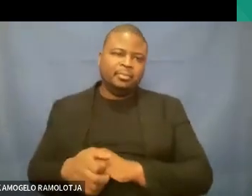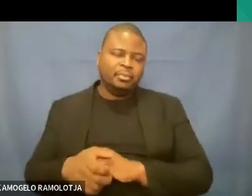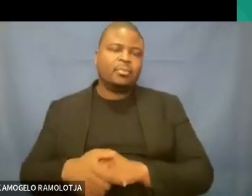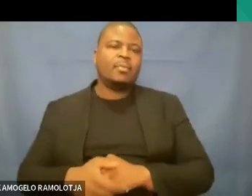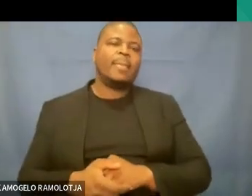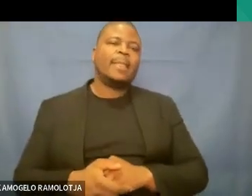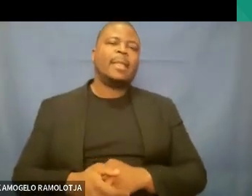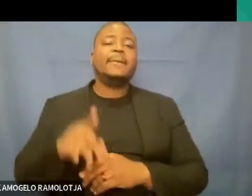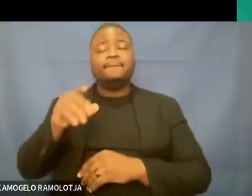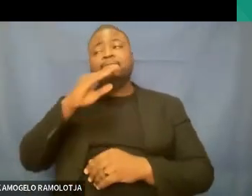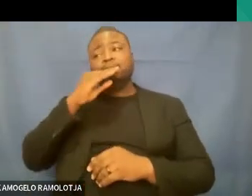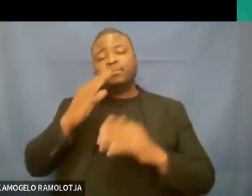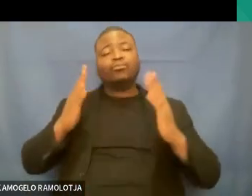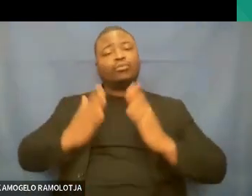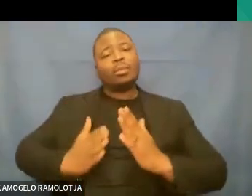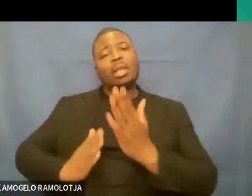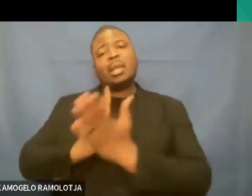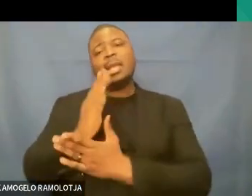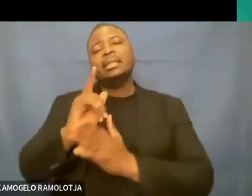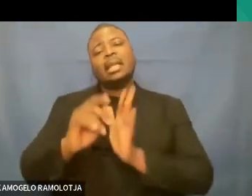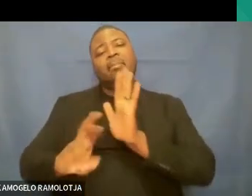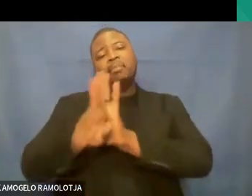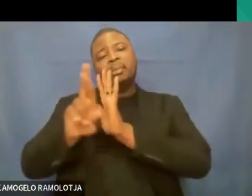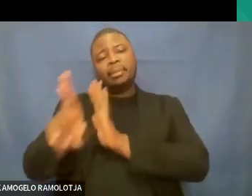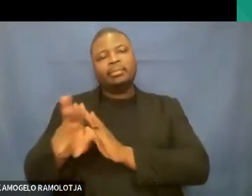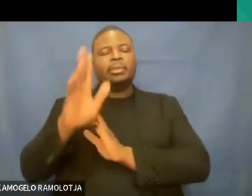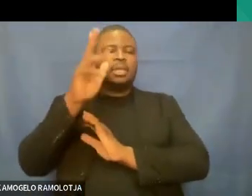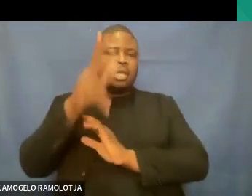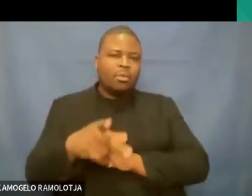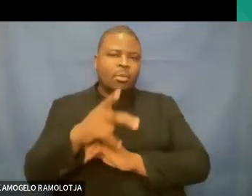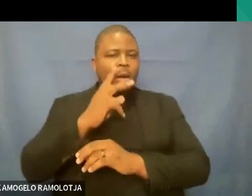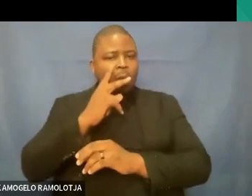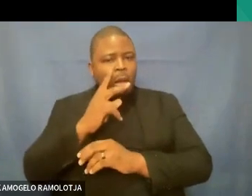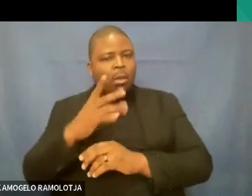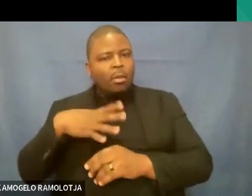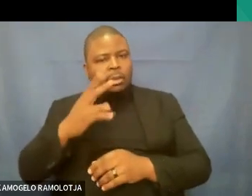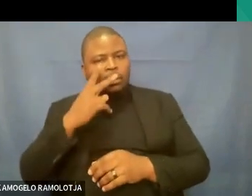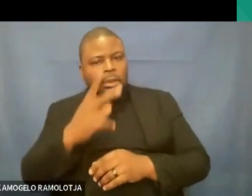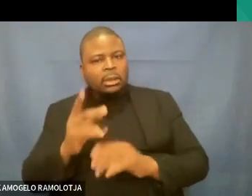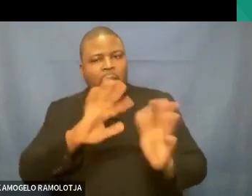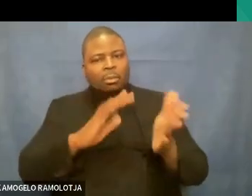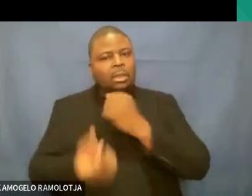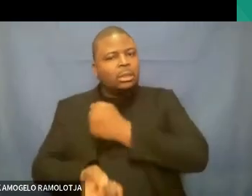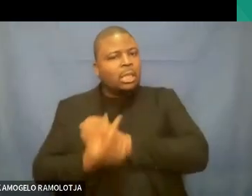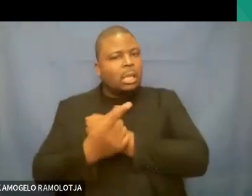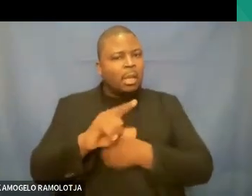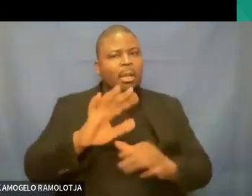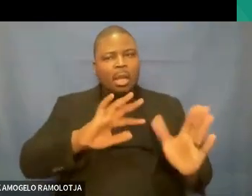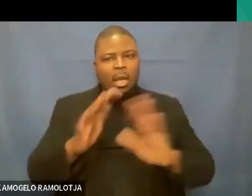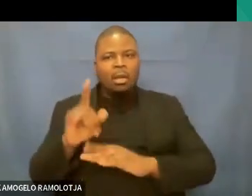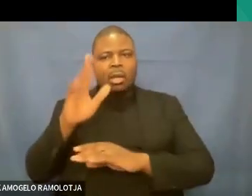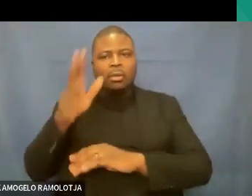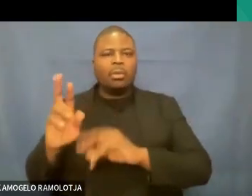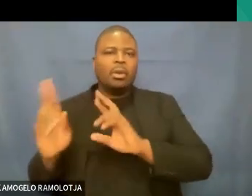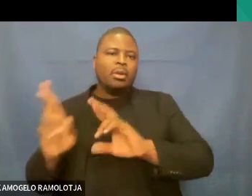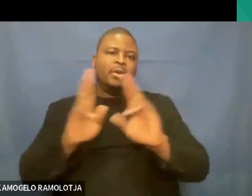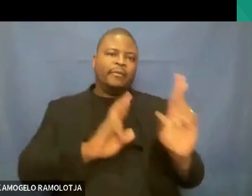those cases, they will determine what needs to happen on those cases, and they will refer. So they will refer cases